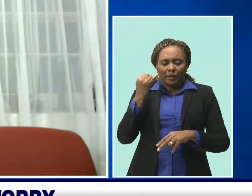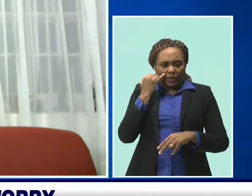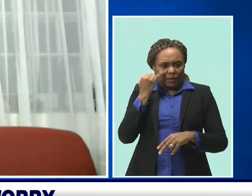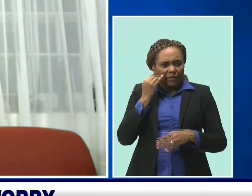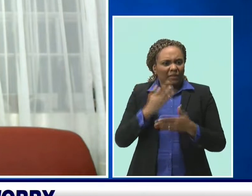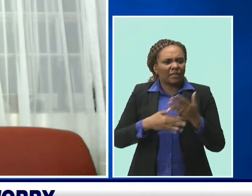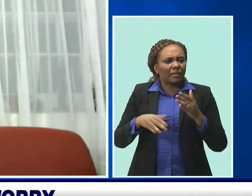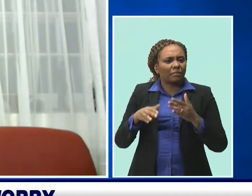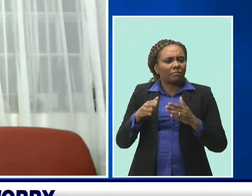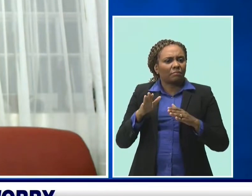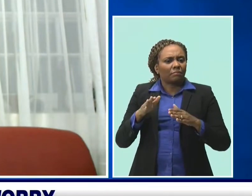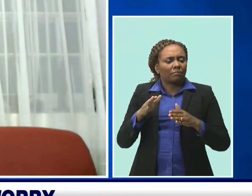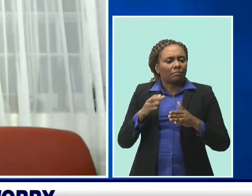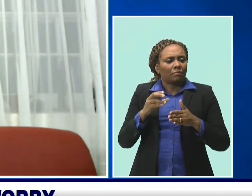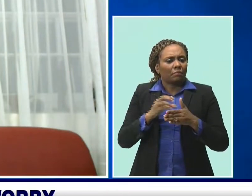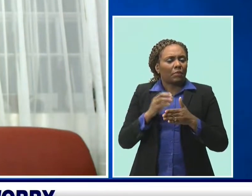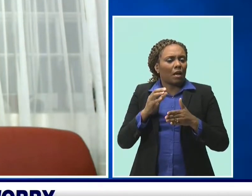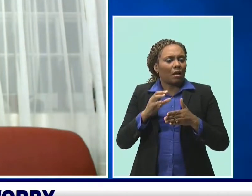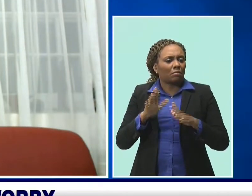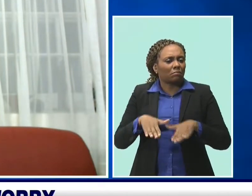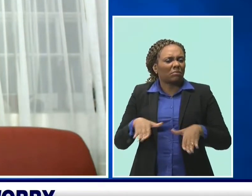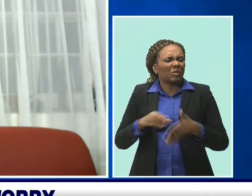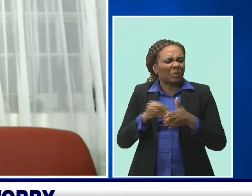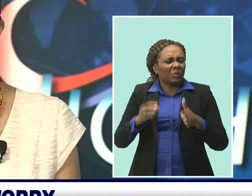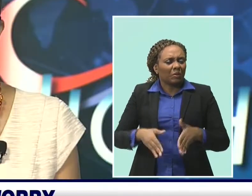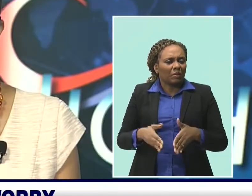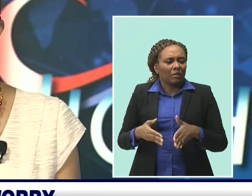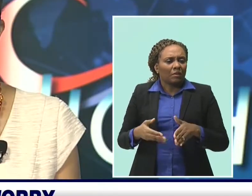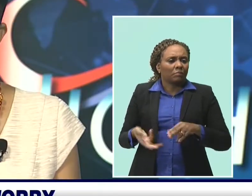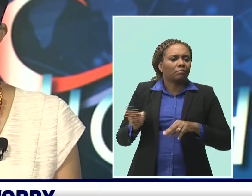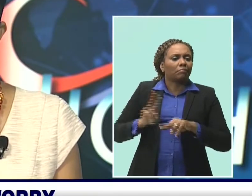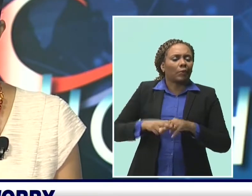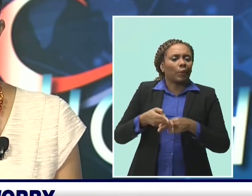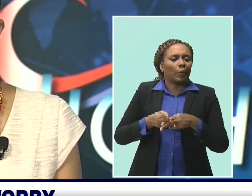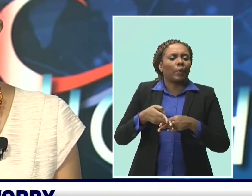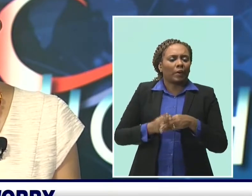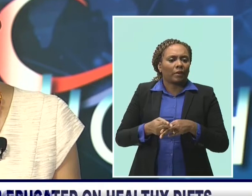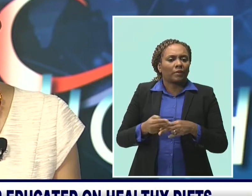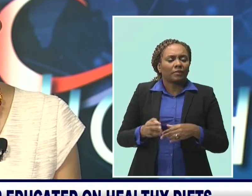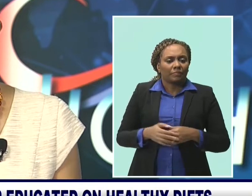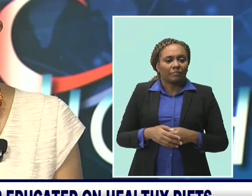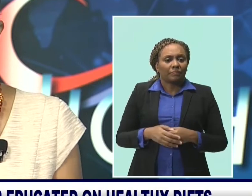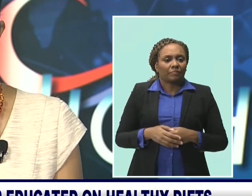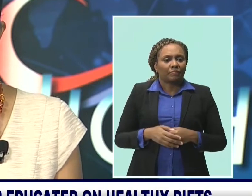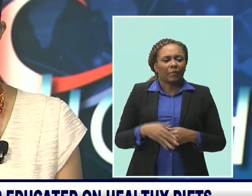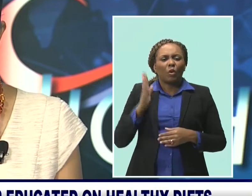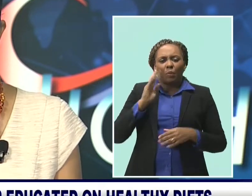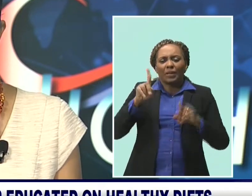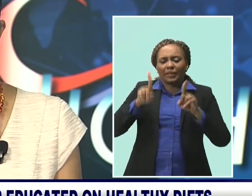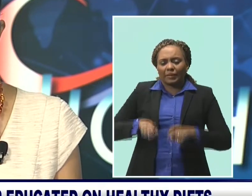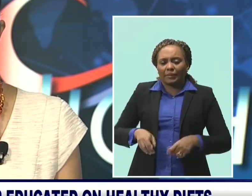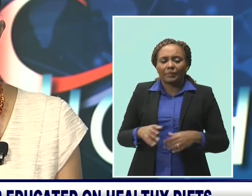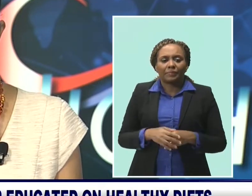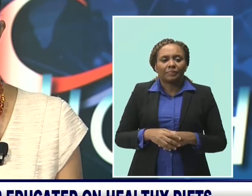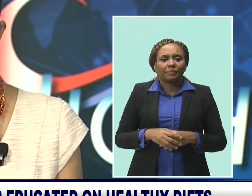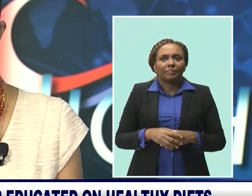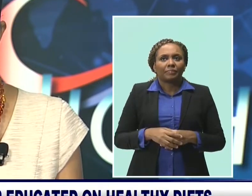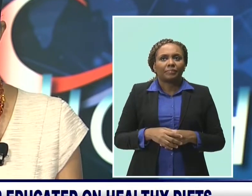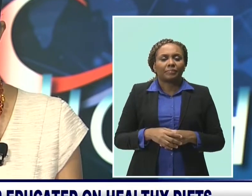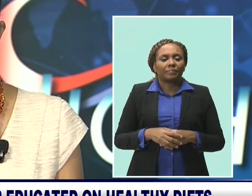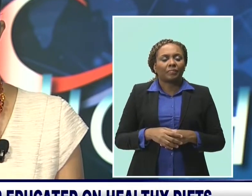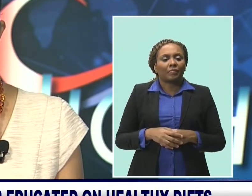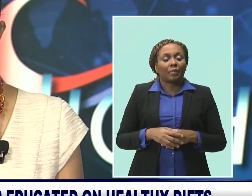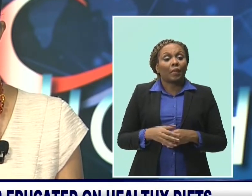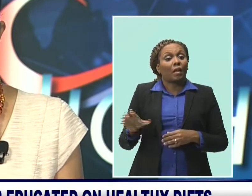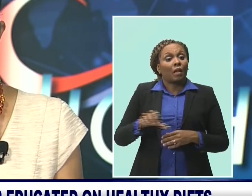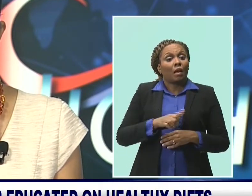over this period of time, 3 months to be exact. Meanwhile, medical practitioner and health advocate Dr. Kia